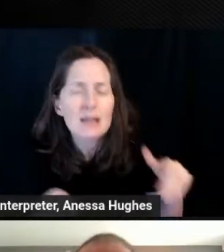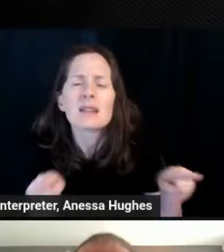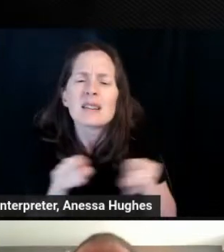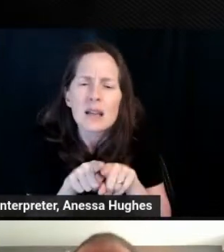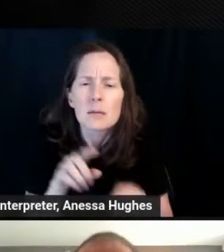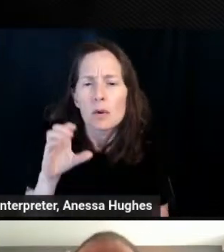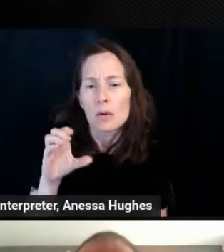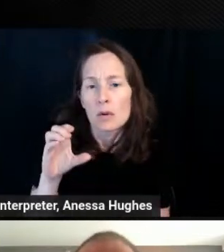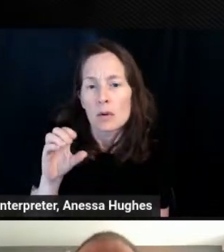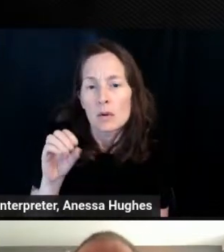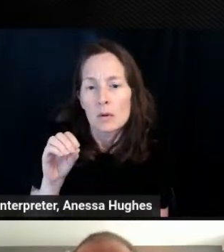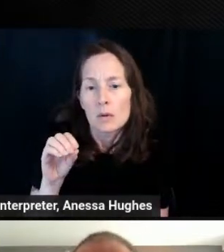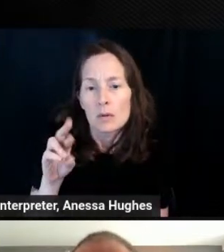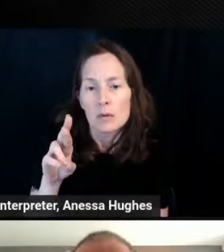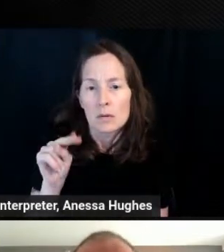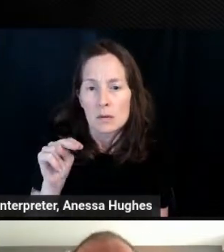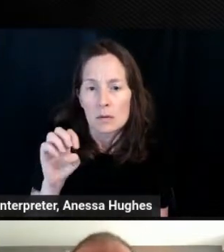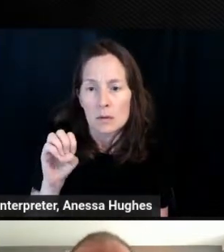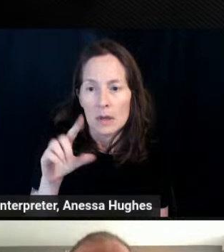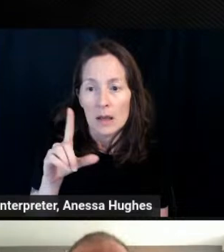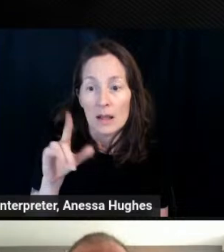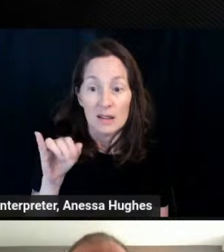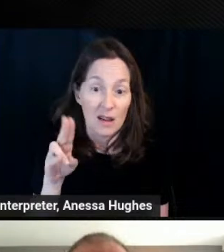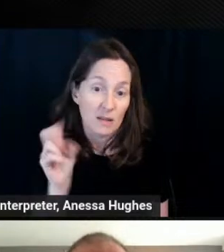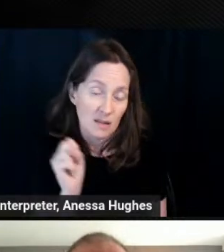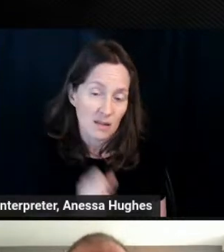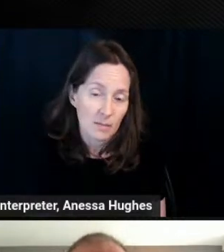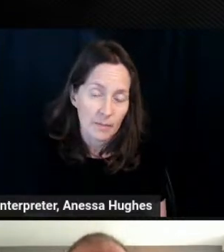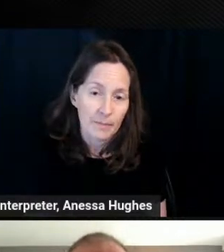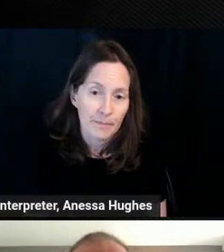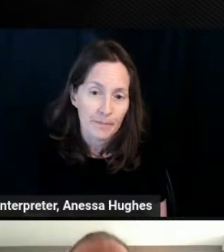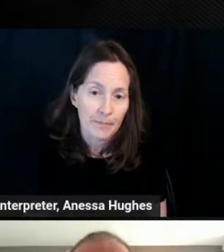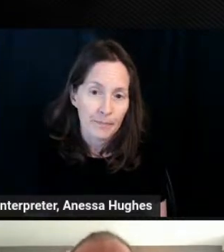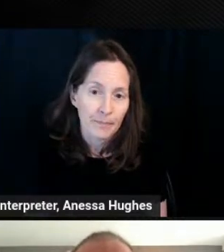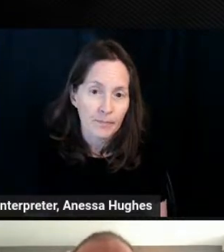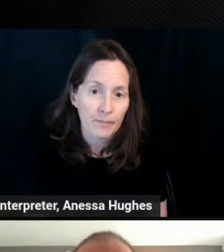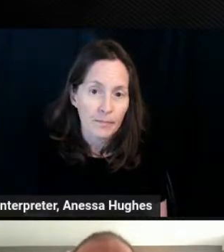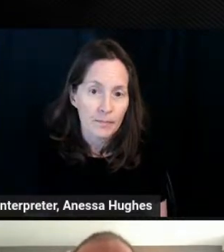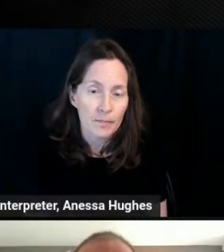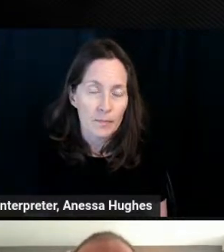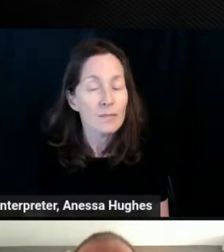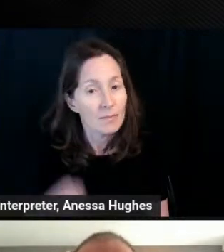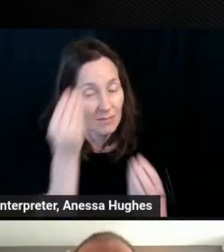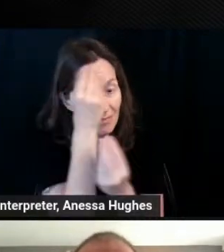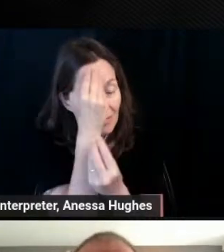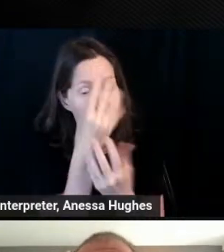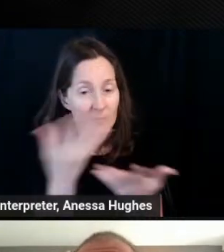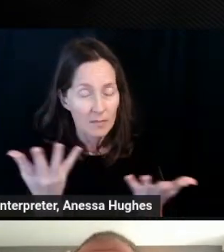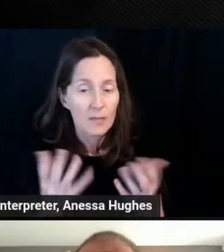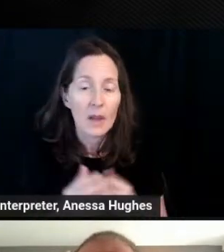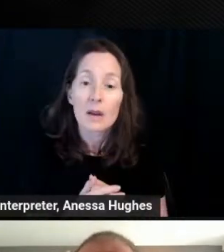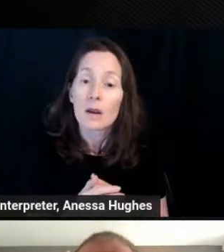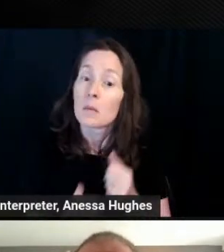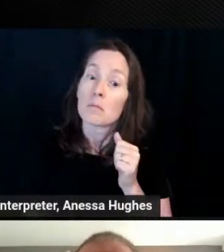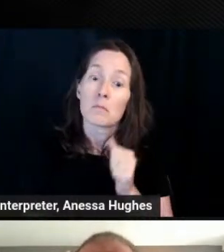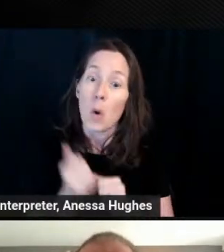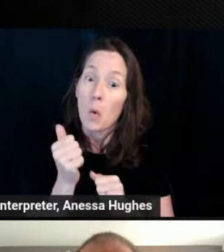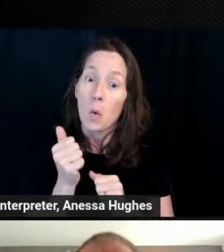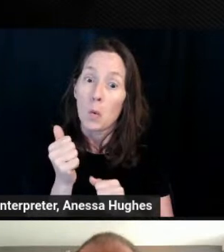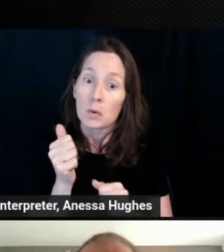And let me be very clear here, most of those they kidnapped were never heard from